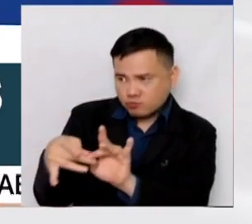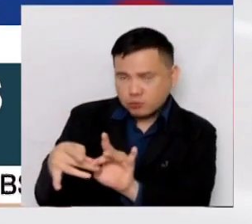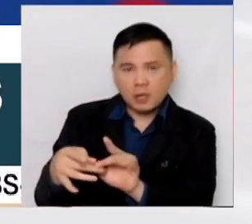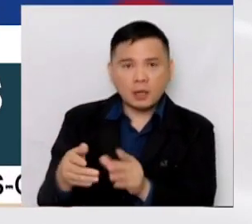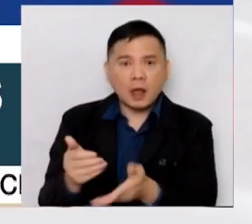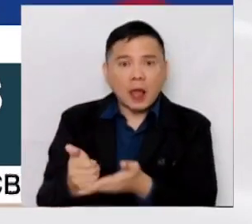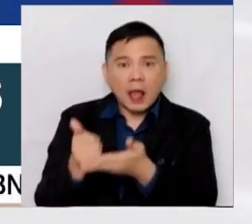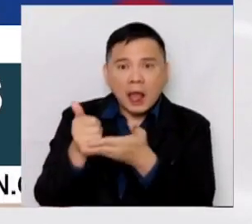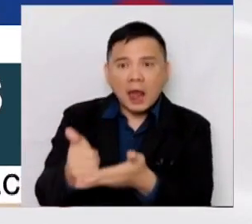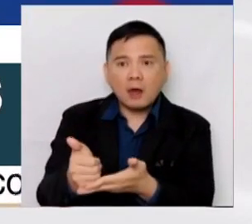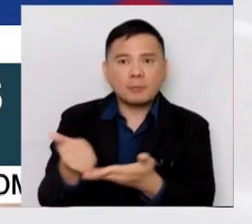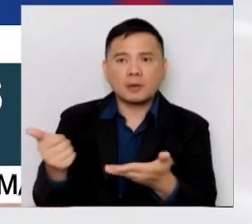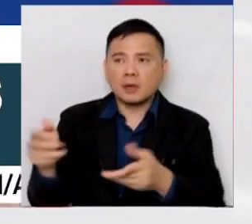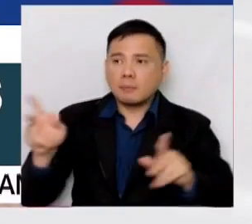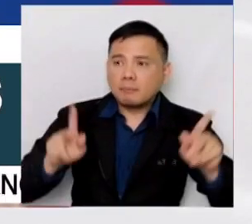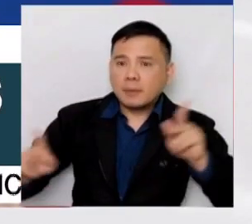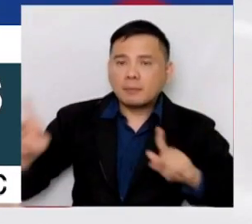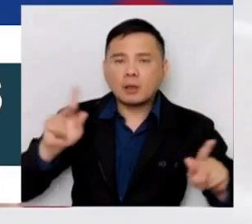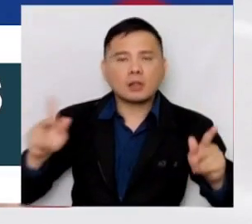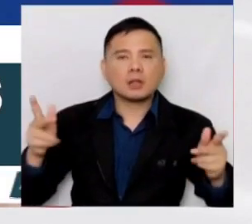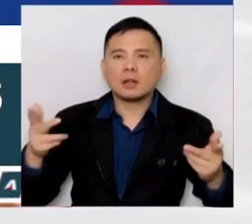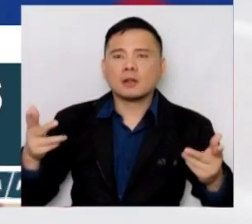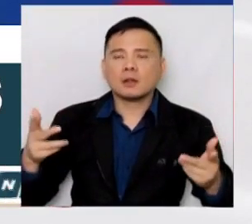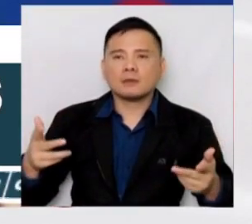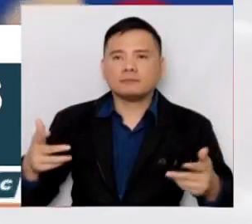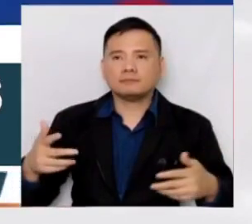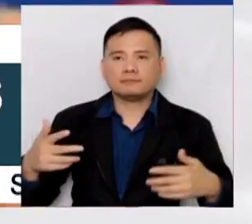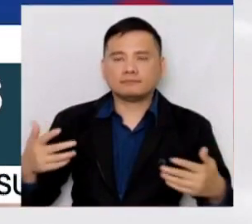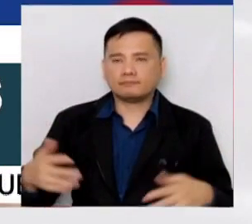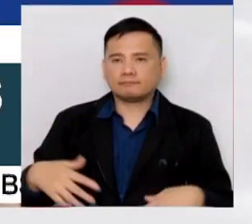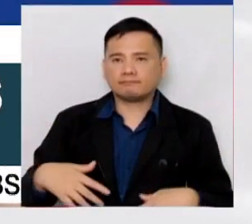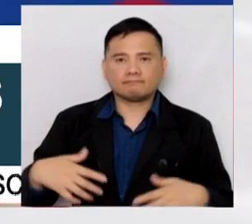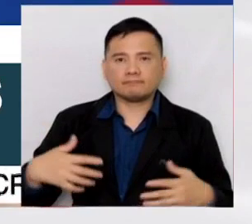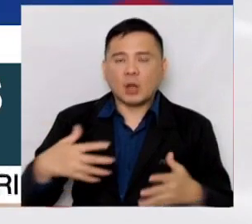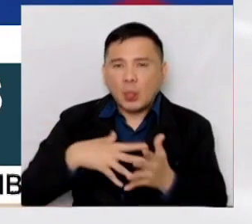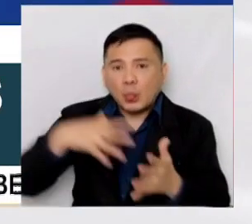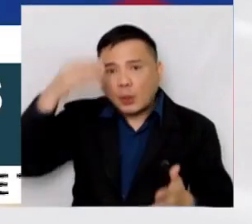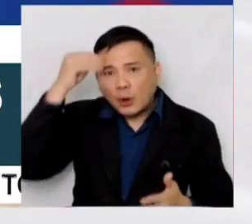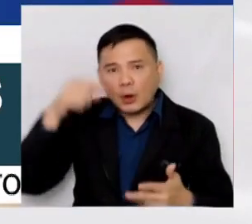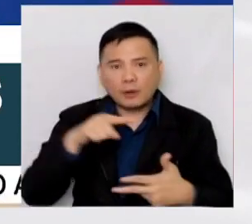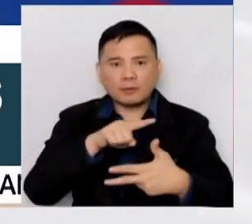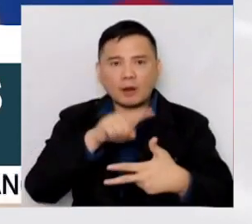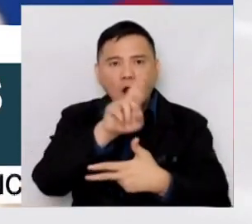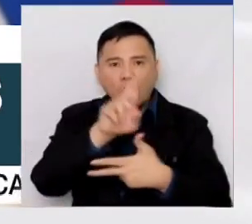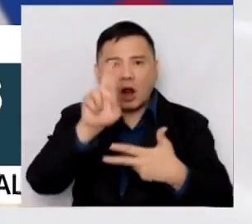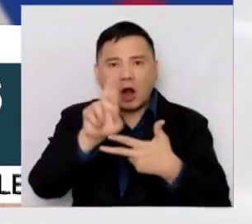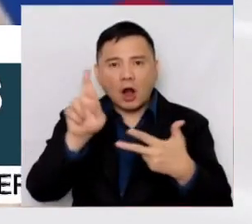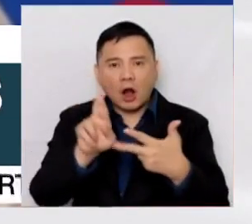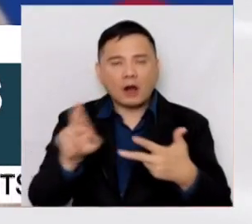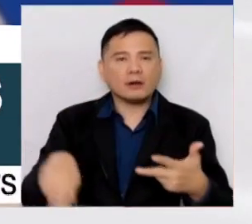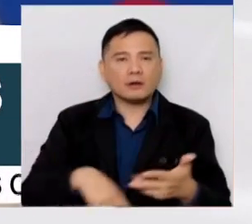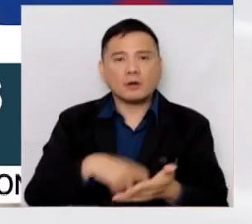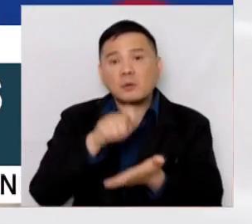help teach mastery of the three R's. You know, reading, writing, arithmetic. They might not have gone